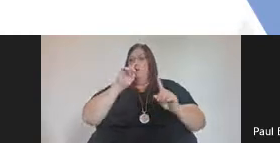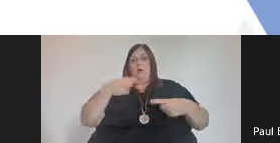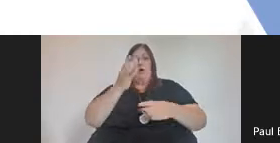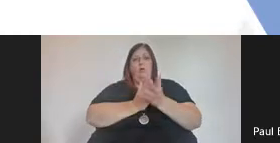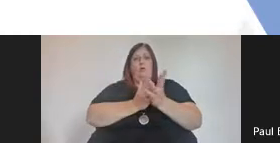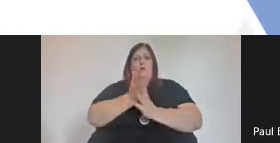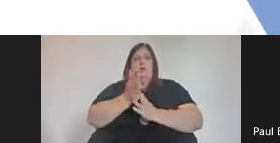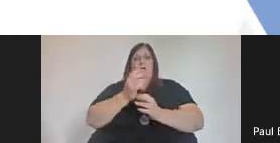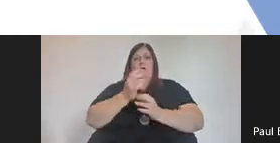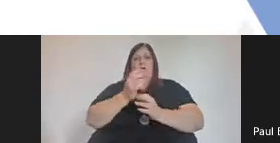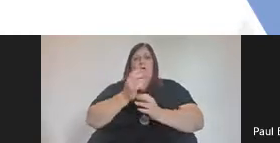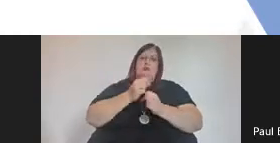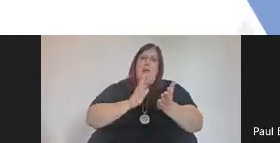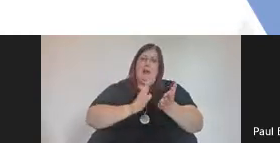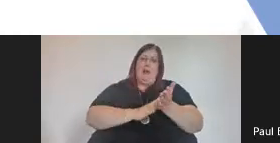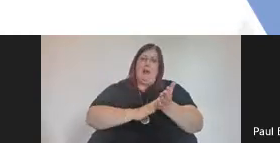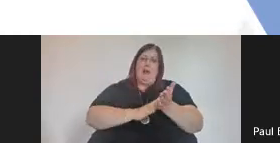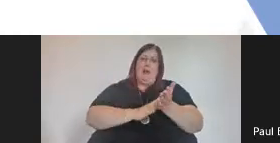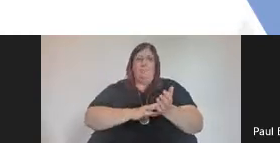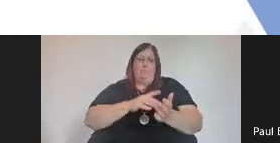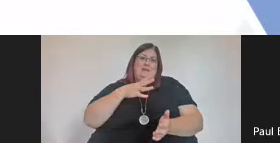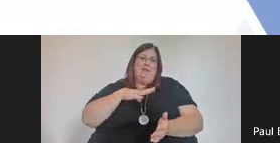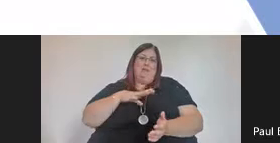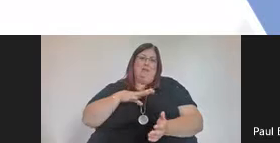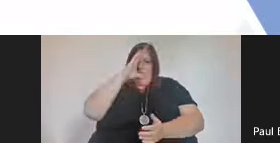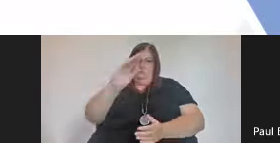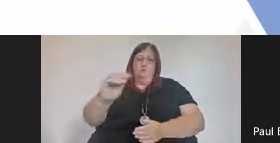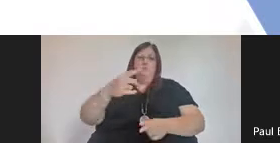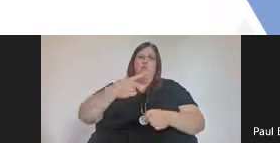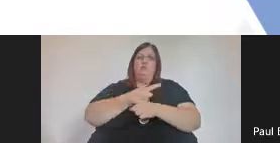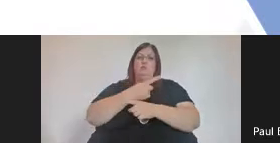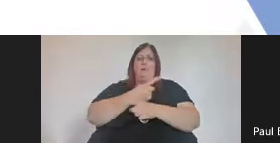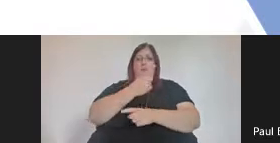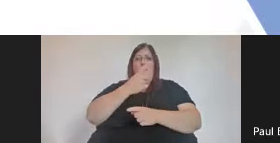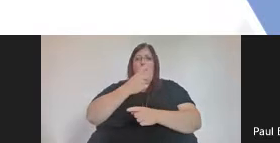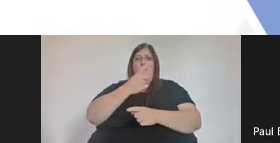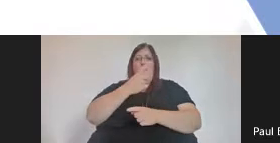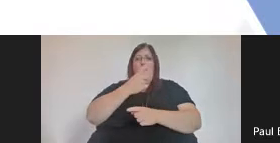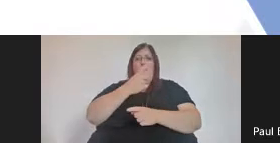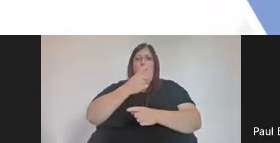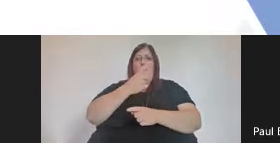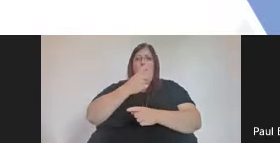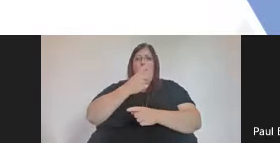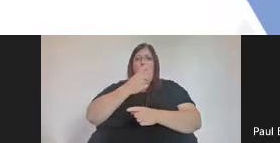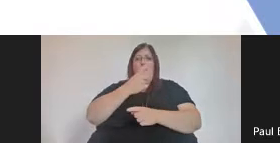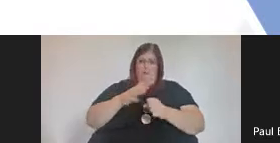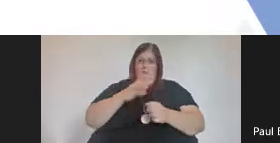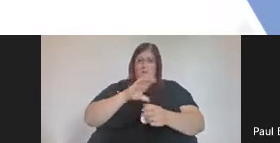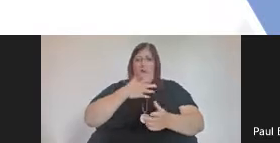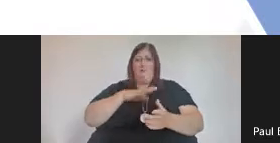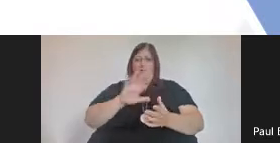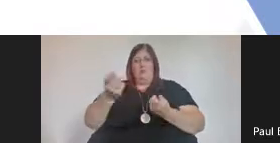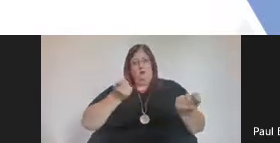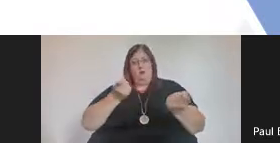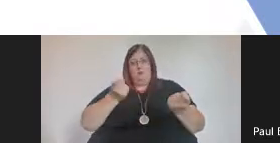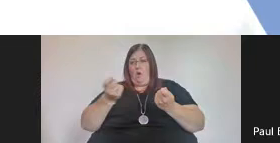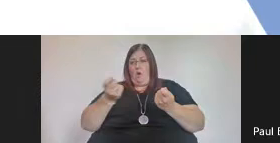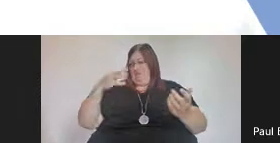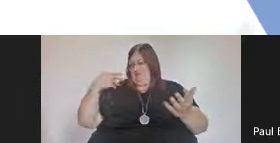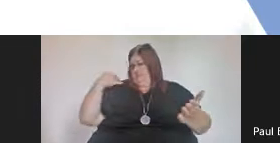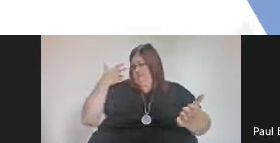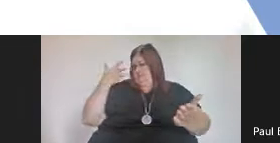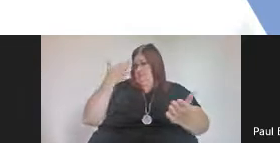AGM without referring to the extensive work that's taken place over the course of the last 18 months while we've managed the COVID